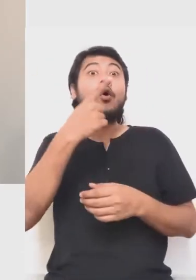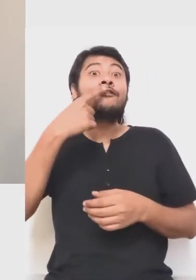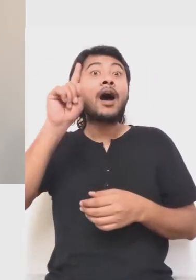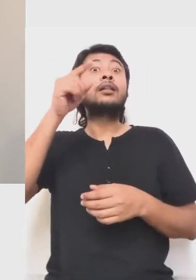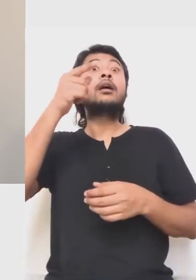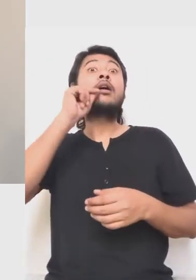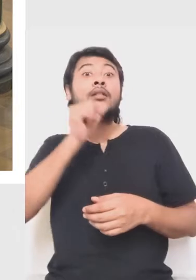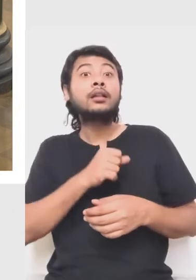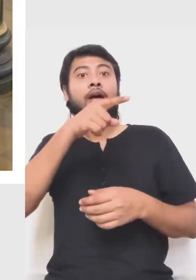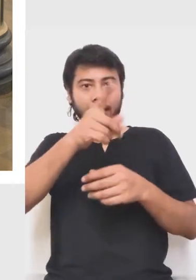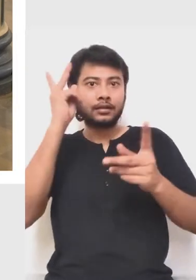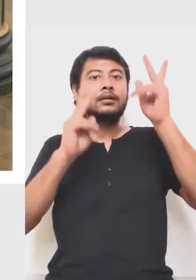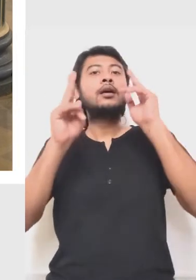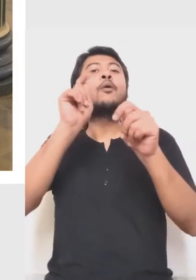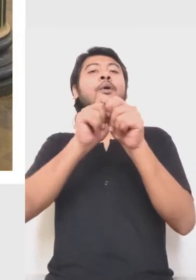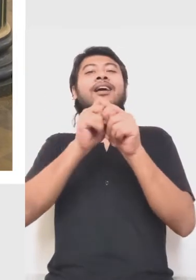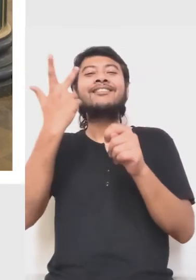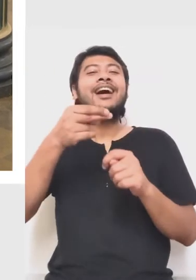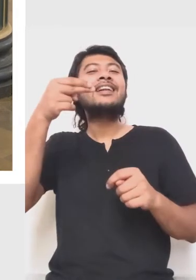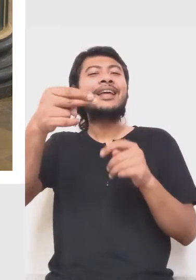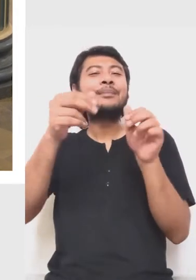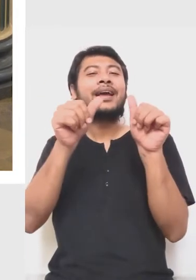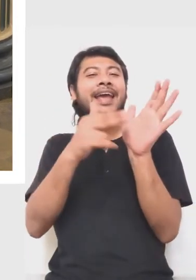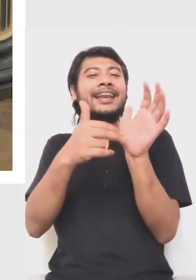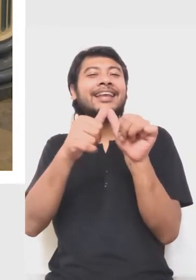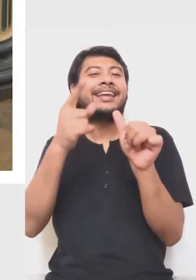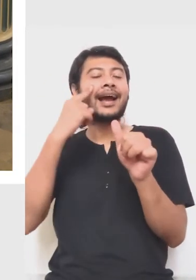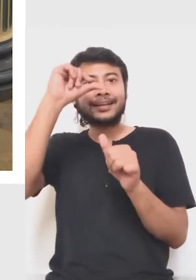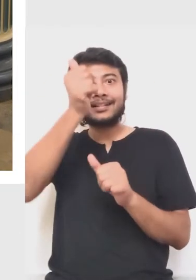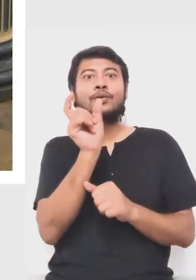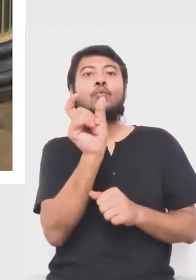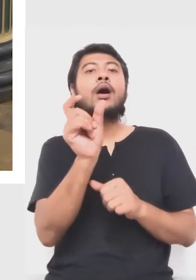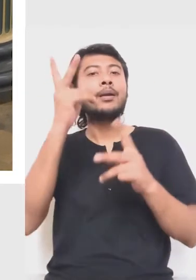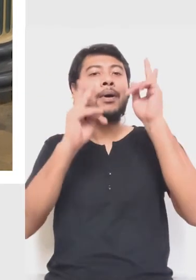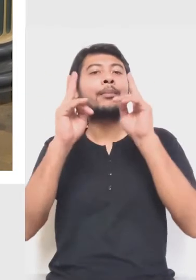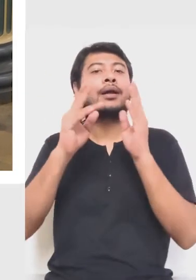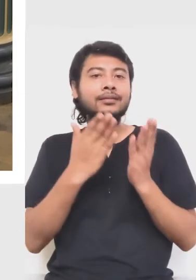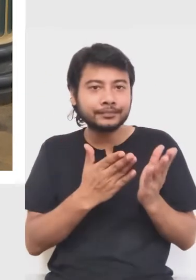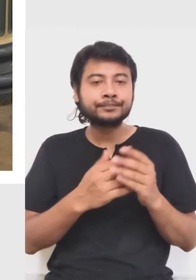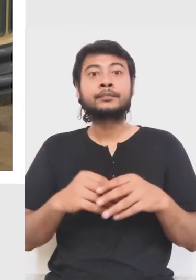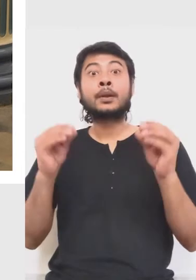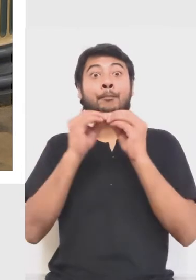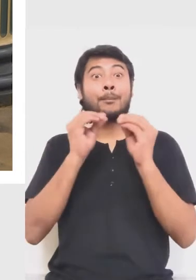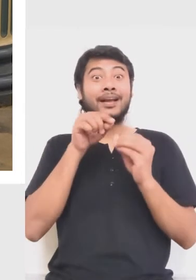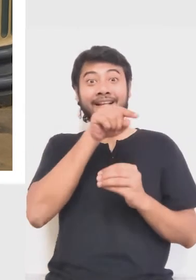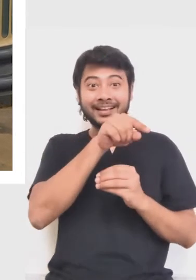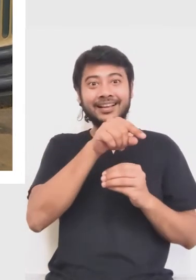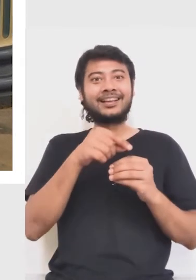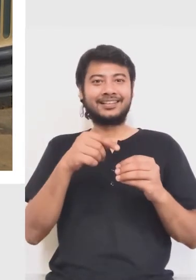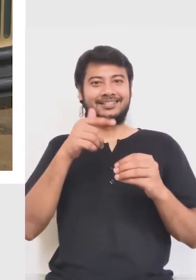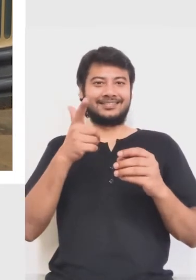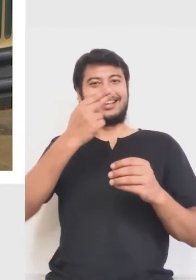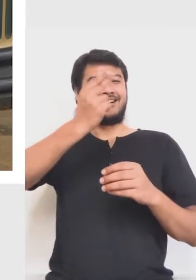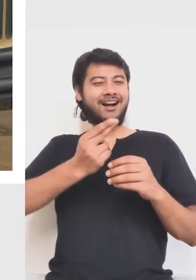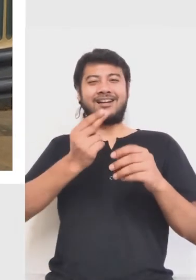also worked as a barber. His works also reflects an interaction with communities and neighborhoods in Bombay, where